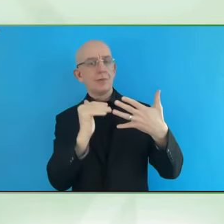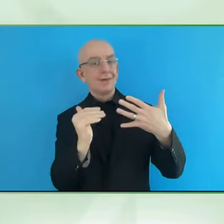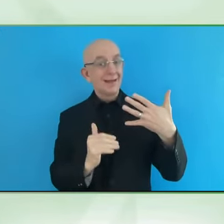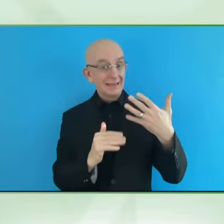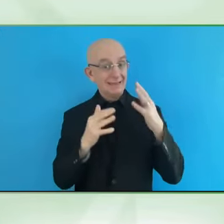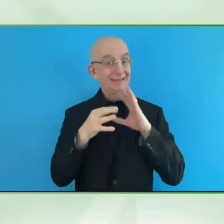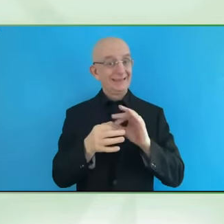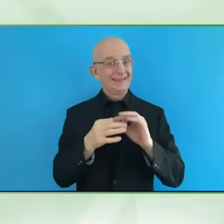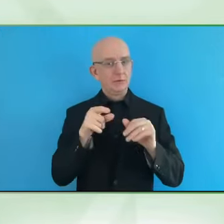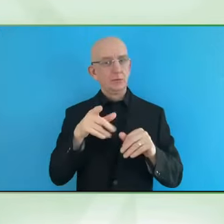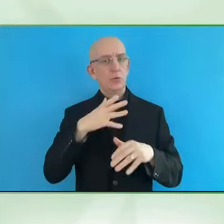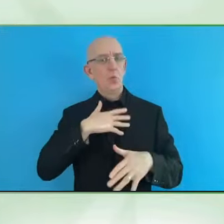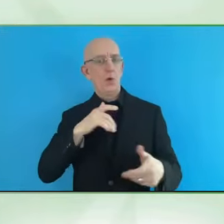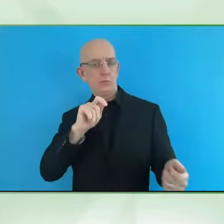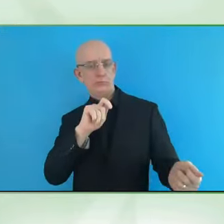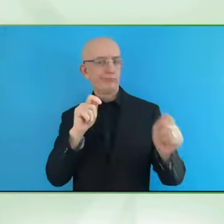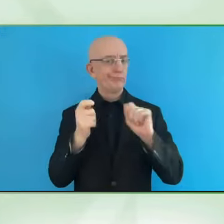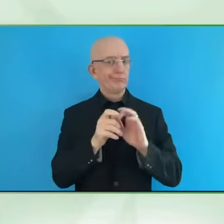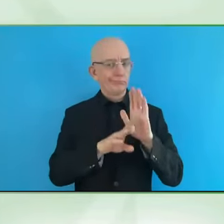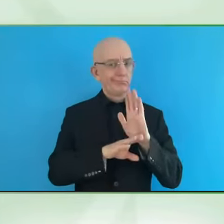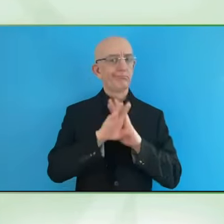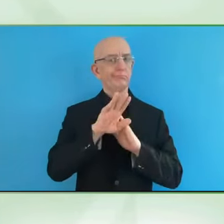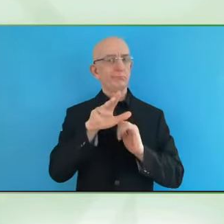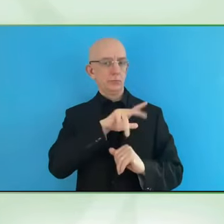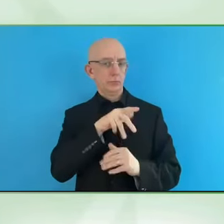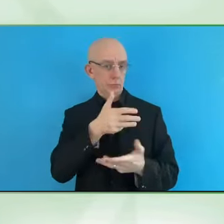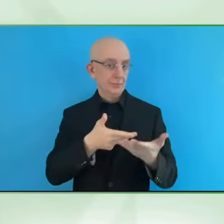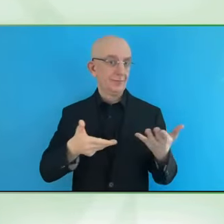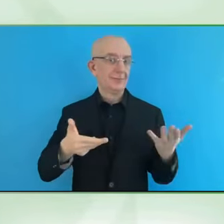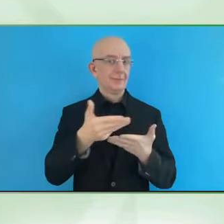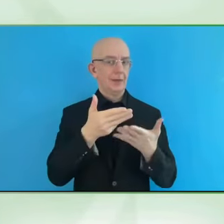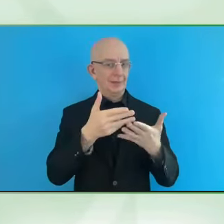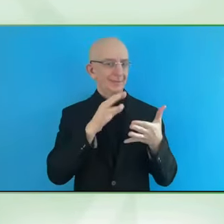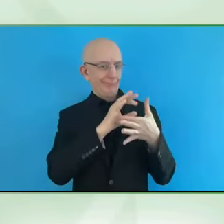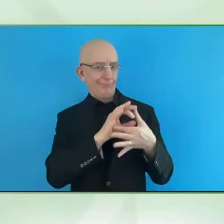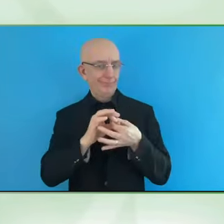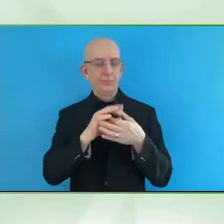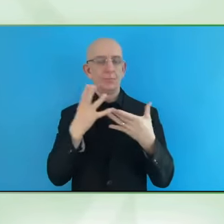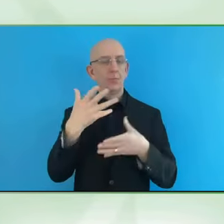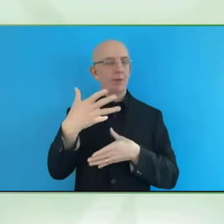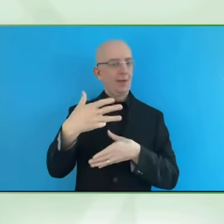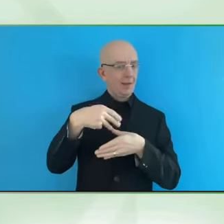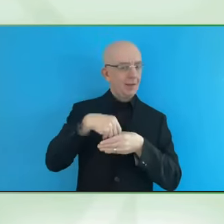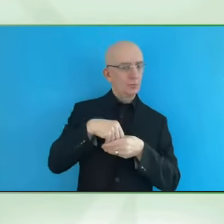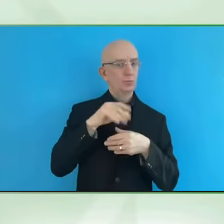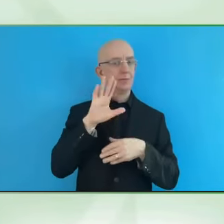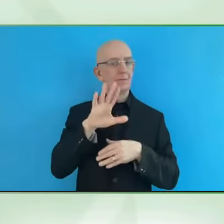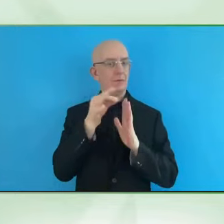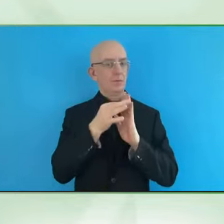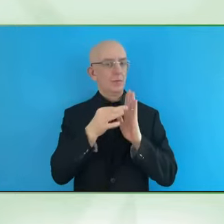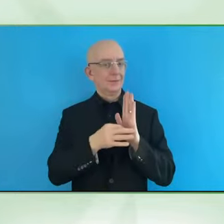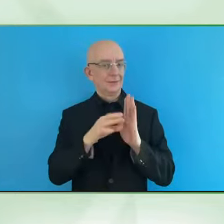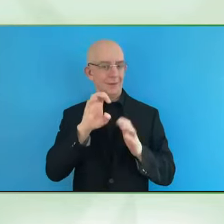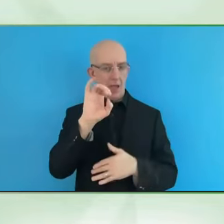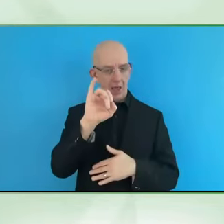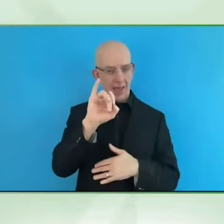A difficult question. Well, but is Sweden using to encourage schools and